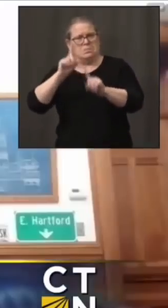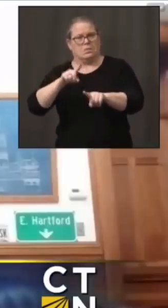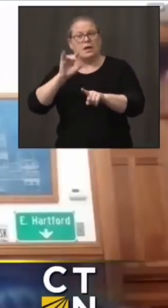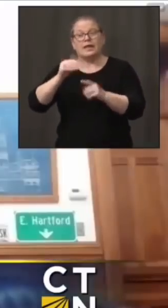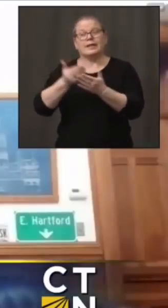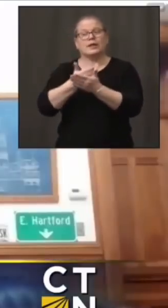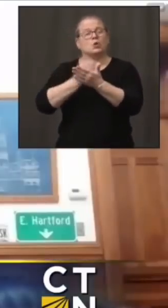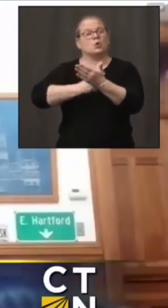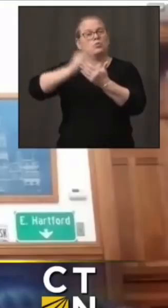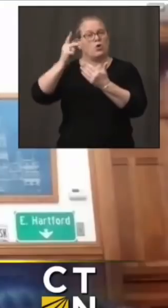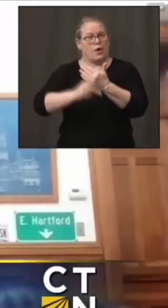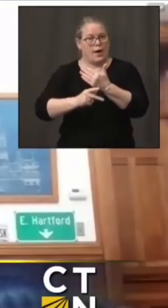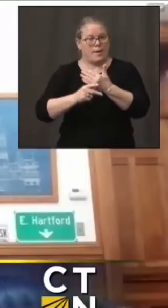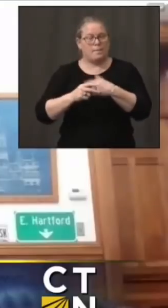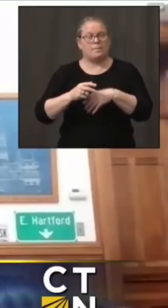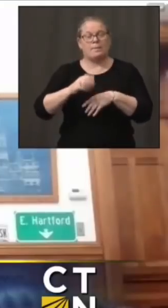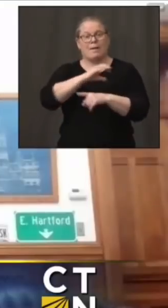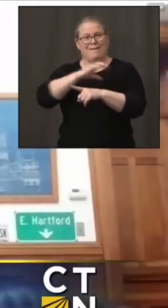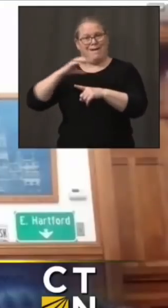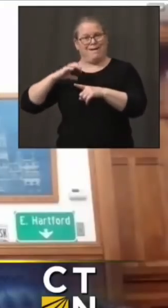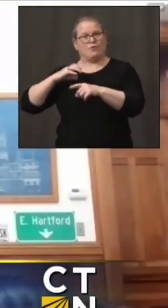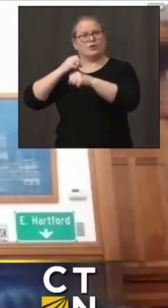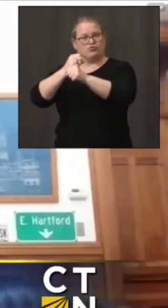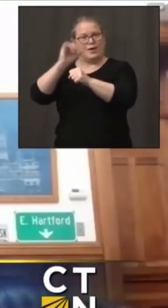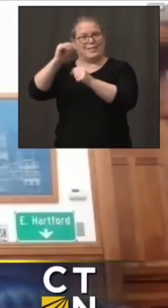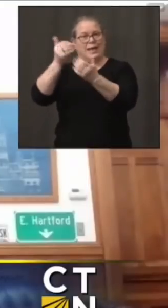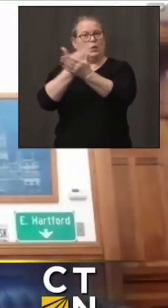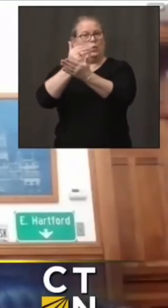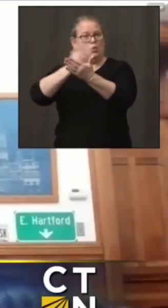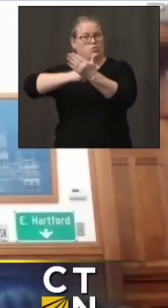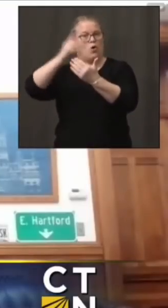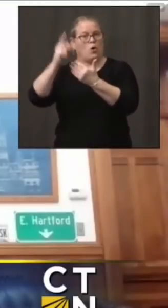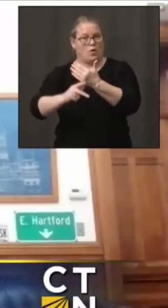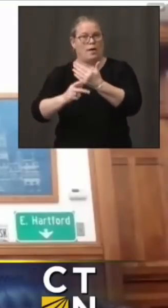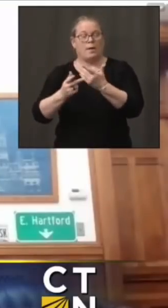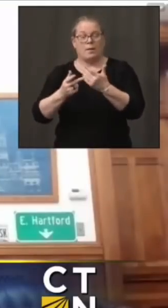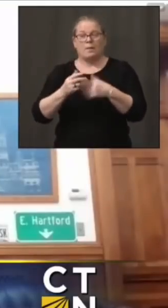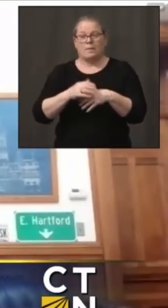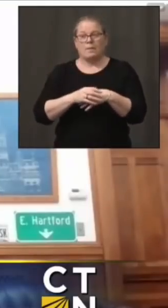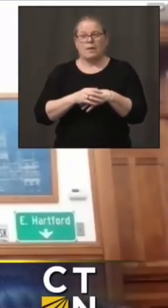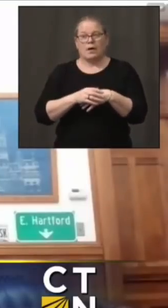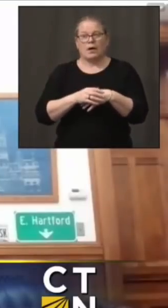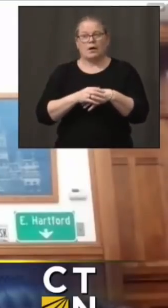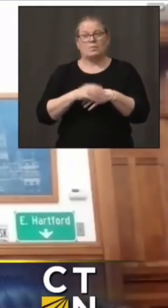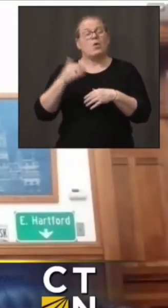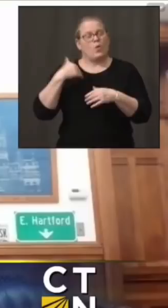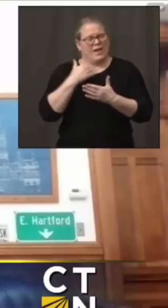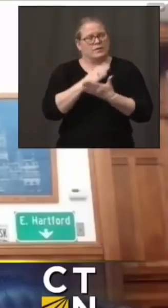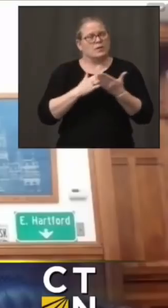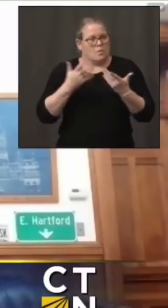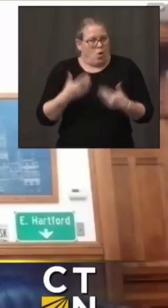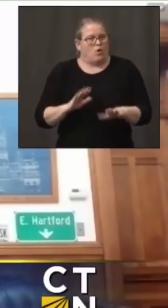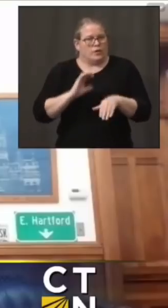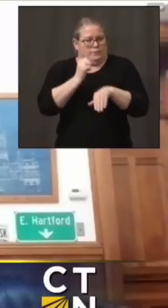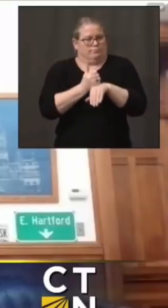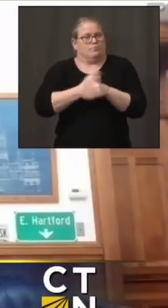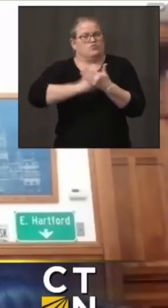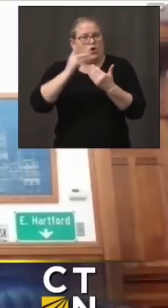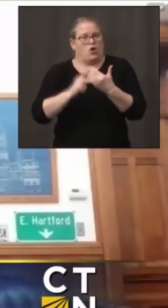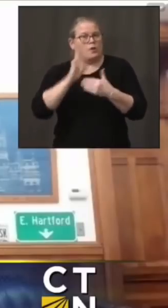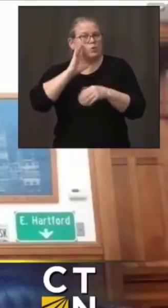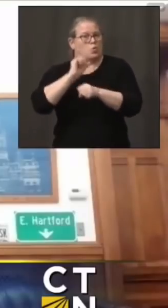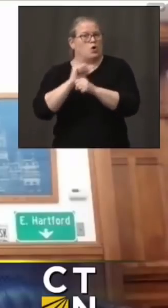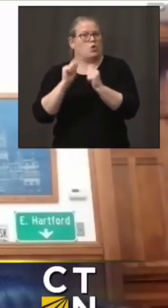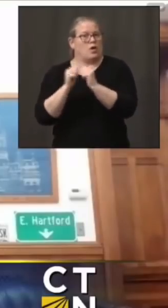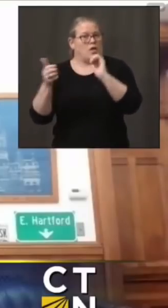created through Congress, but there are existing programs that we're working alongside with it, particularly with